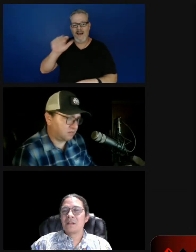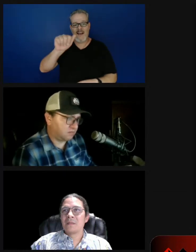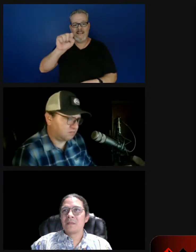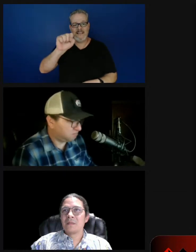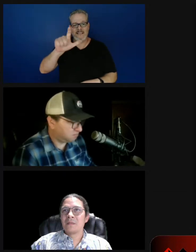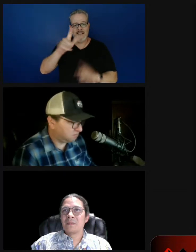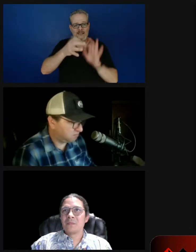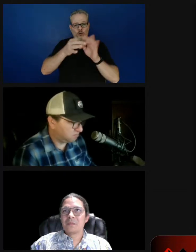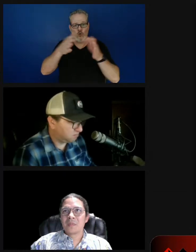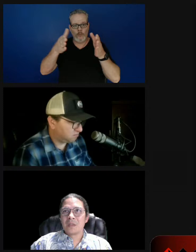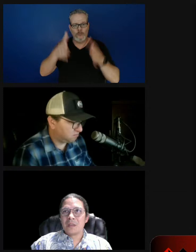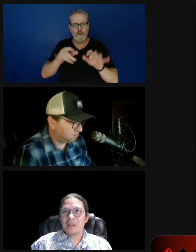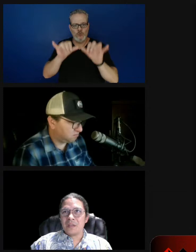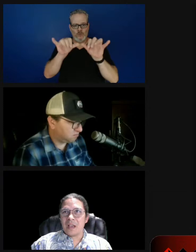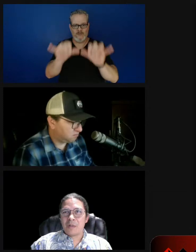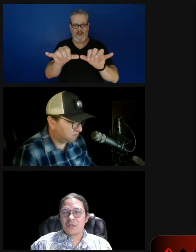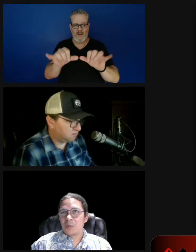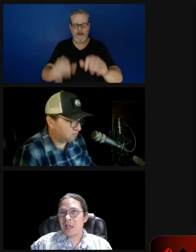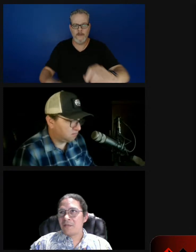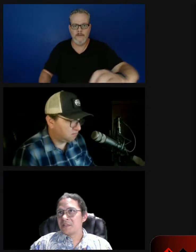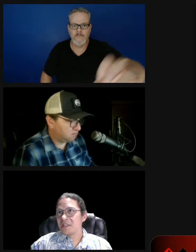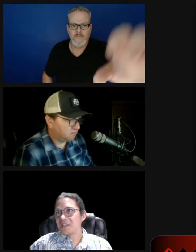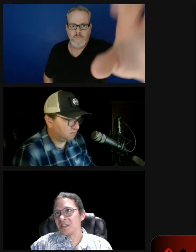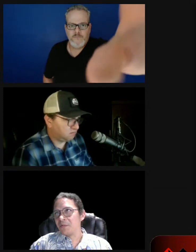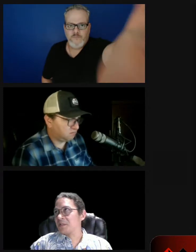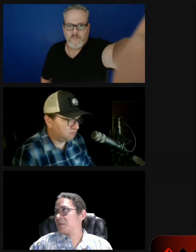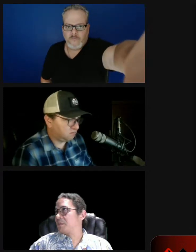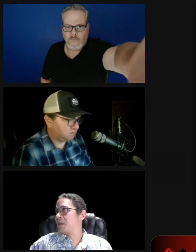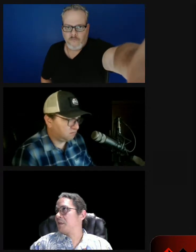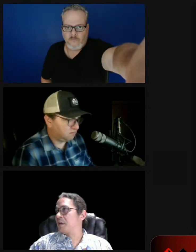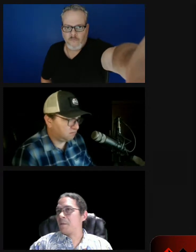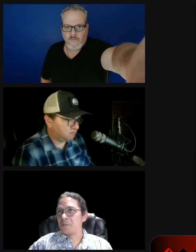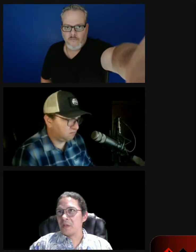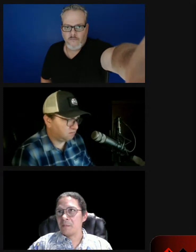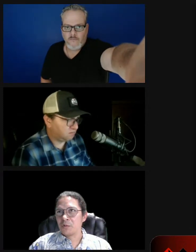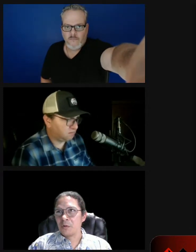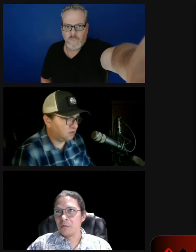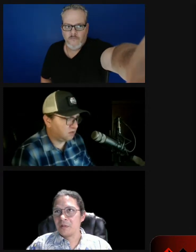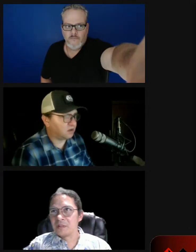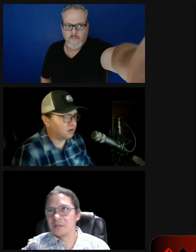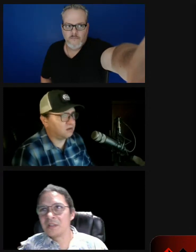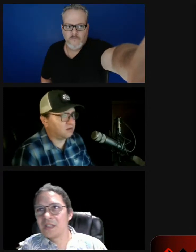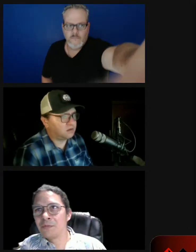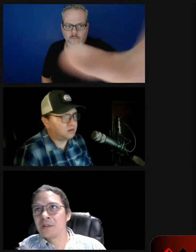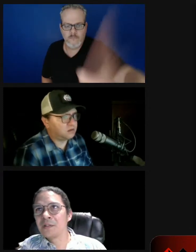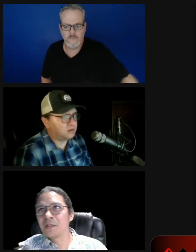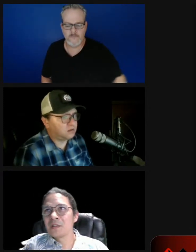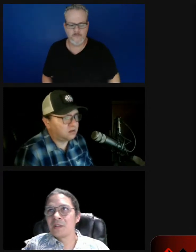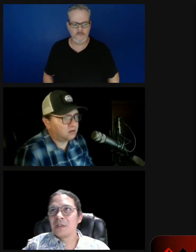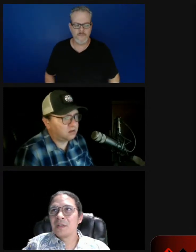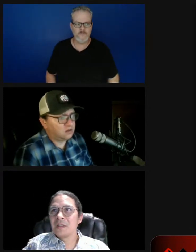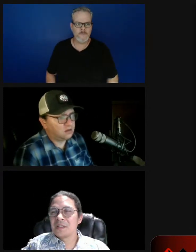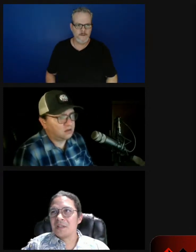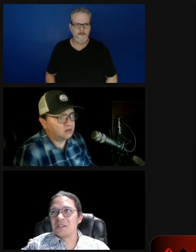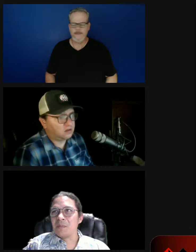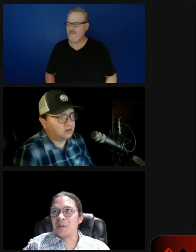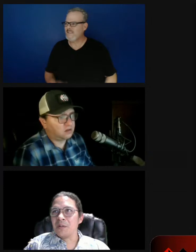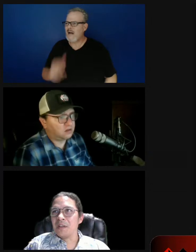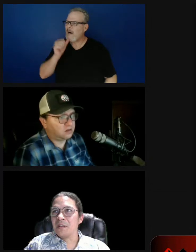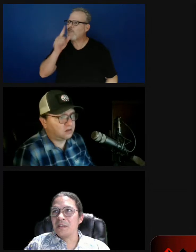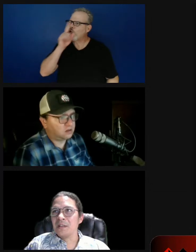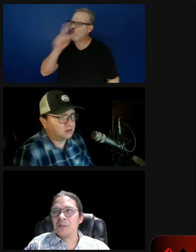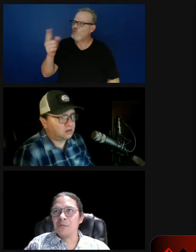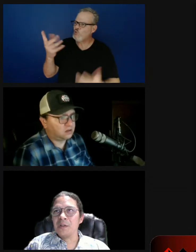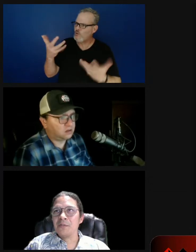that? Yeah, I'm not sure we have a scene set up for this. Is what I'm saying right now. Yeah, I'm not sure. Okay. Let's see if we can set this up